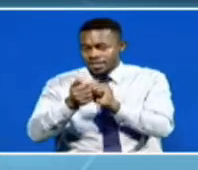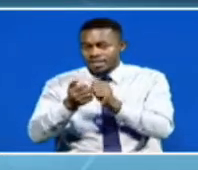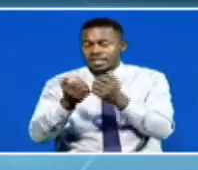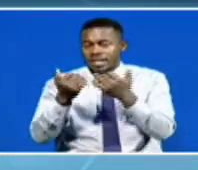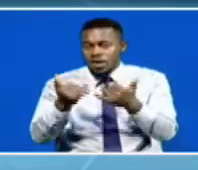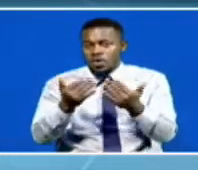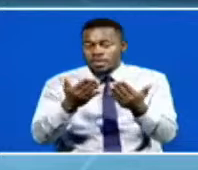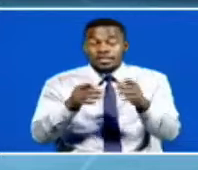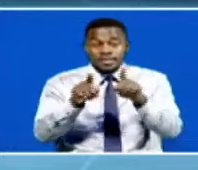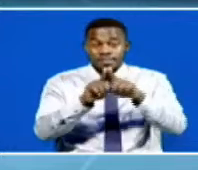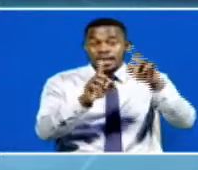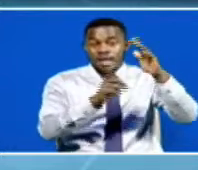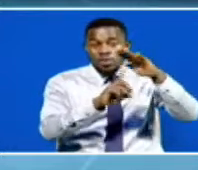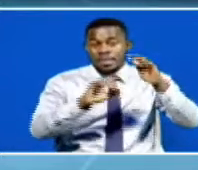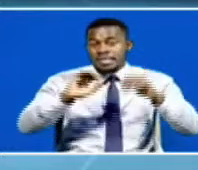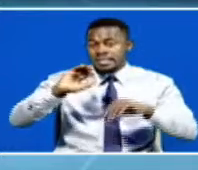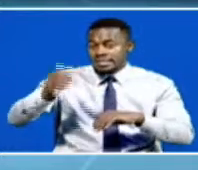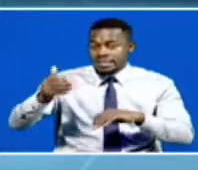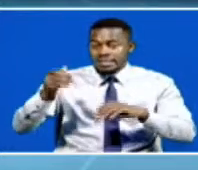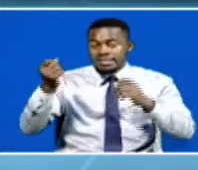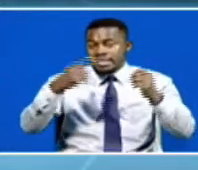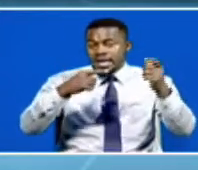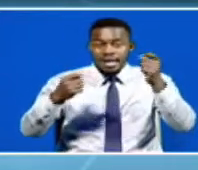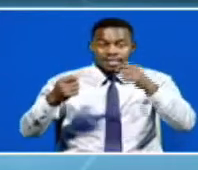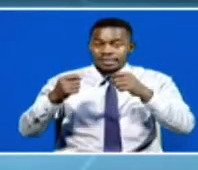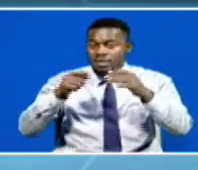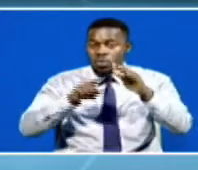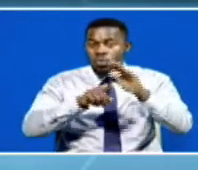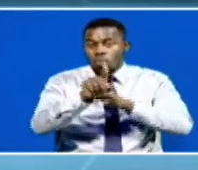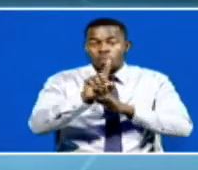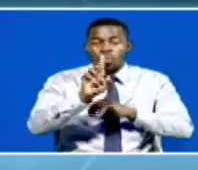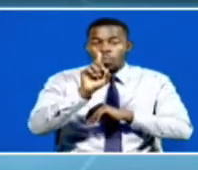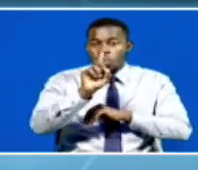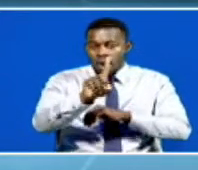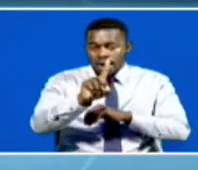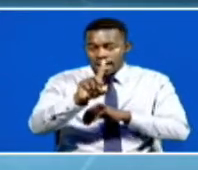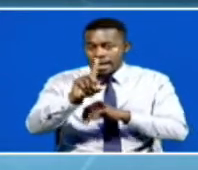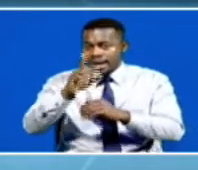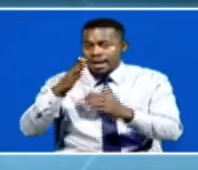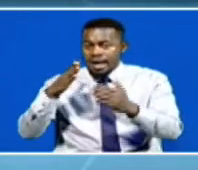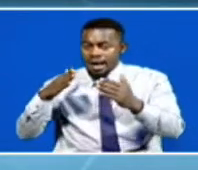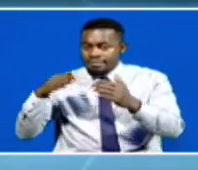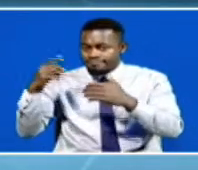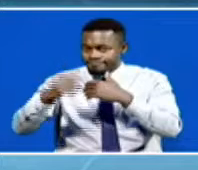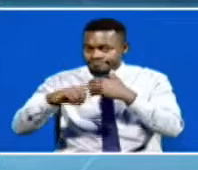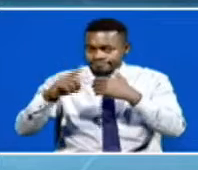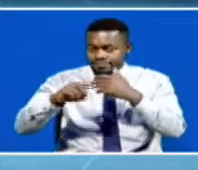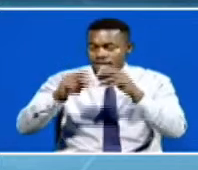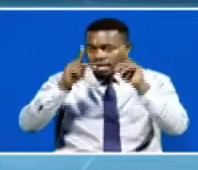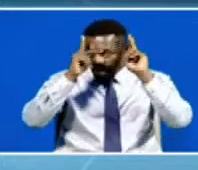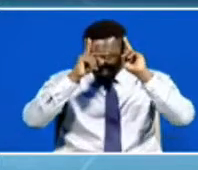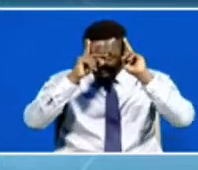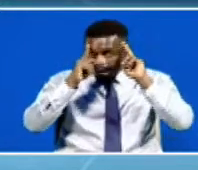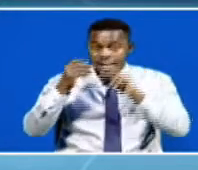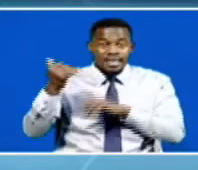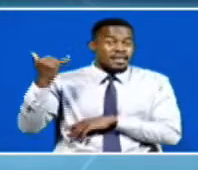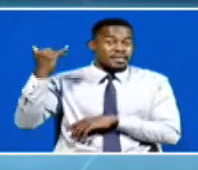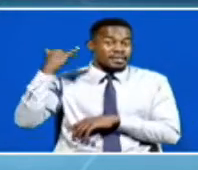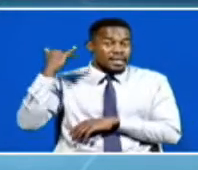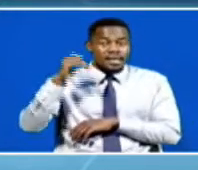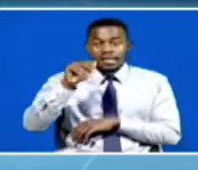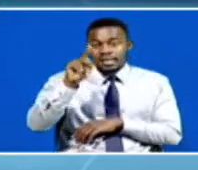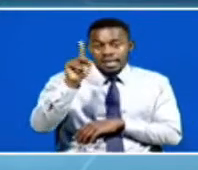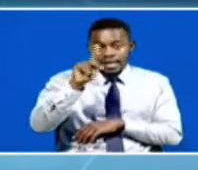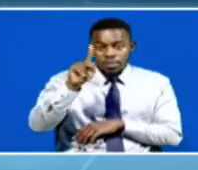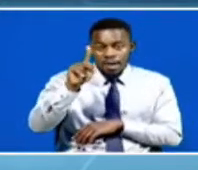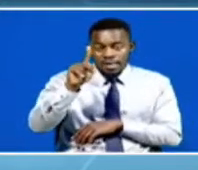tie, Nairobi City Stars scored one goal and secured maximum points against Kakamega Homeboys. Yesterday, Kariobangi Sharks bounced back